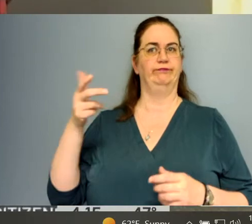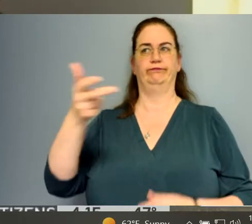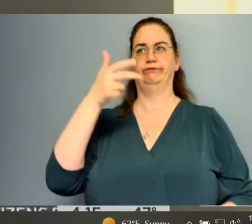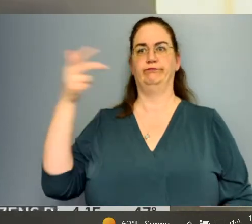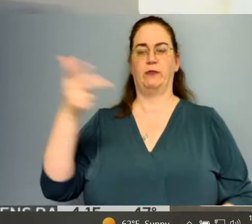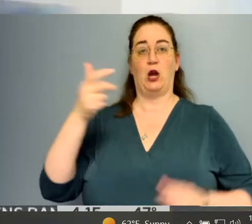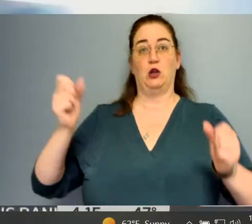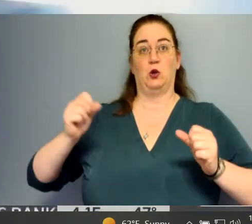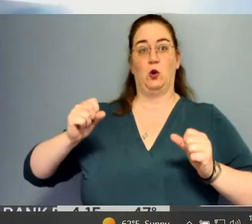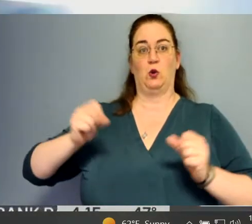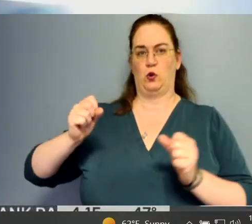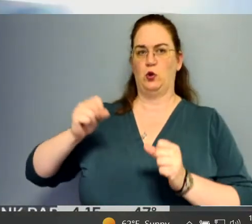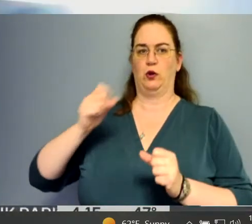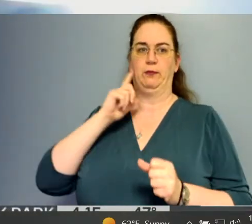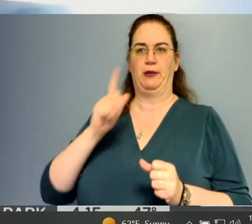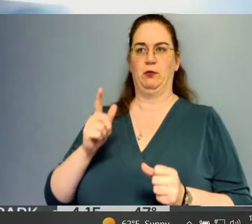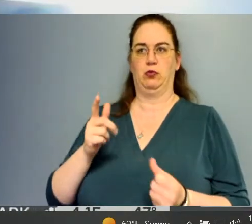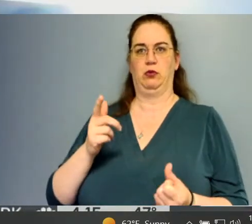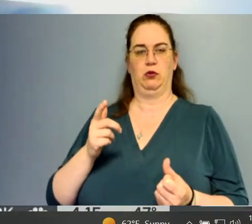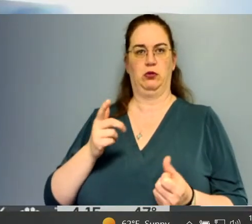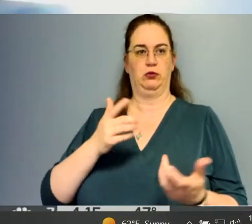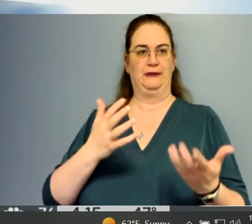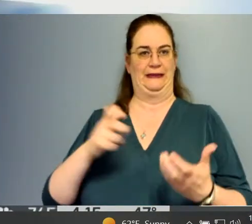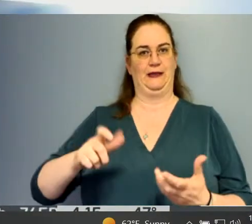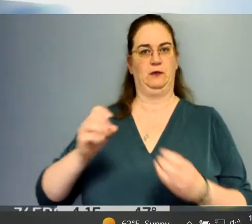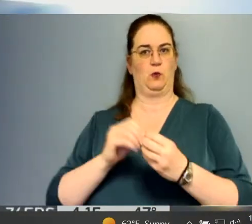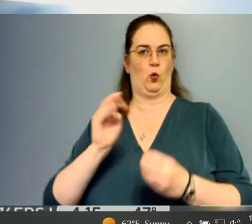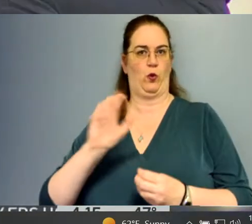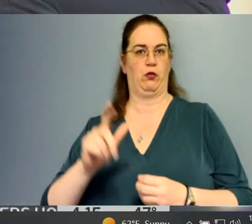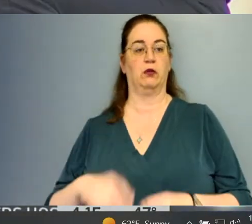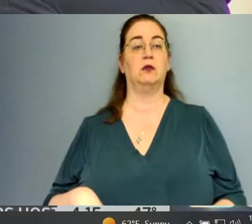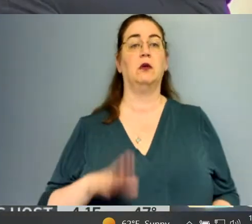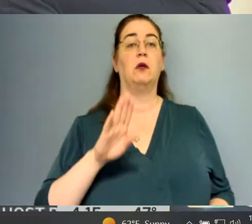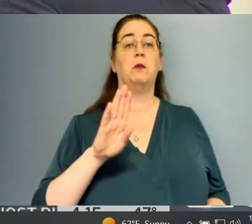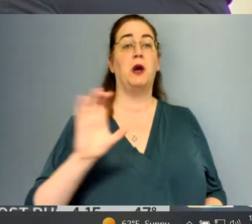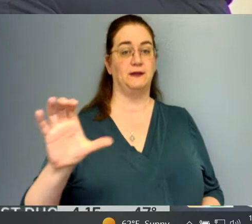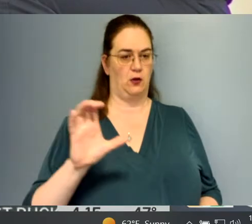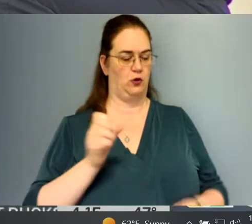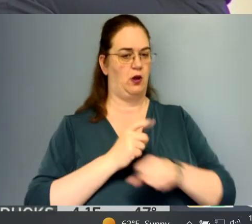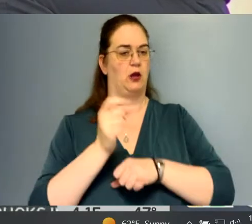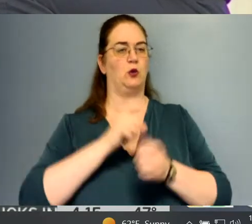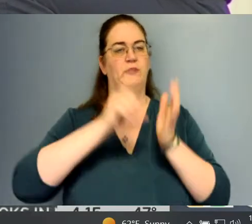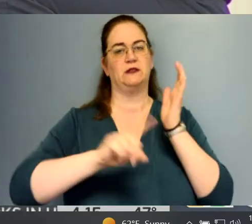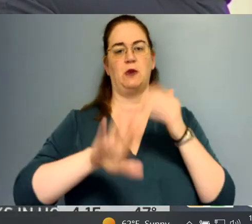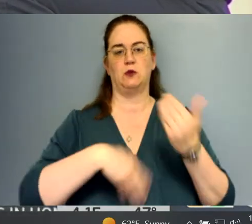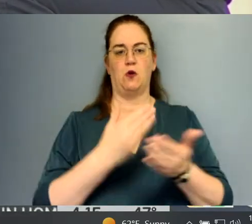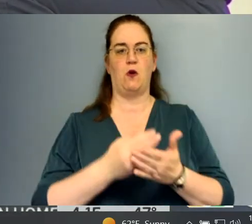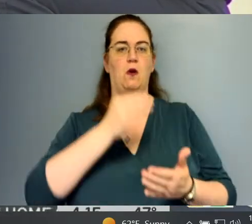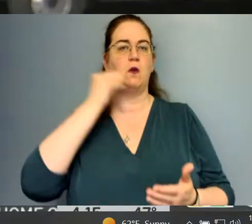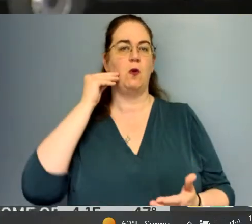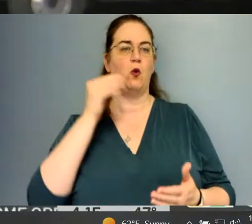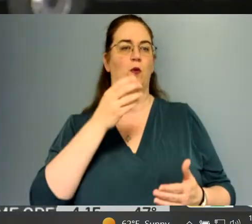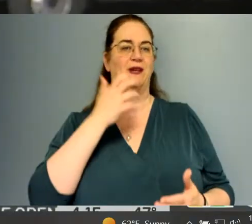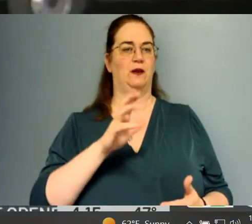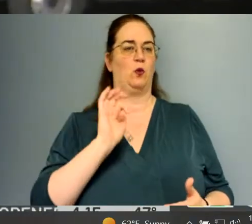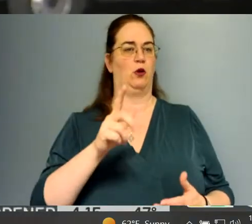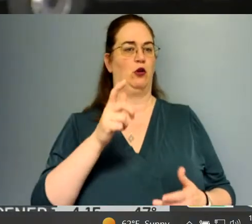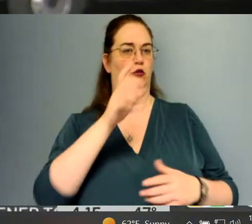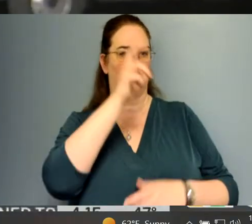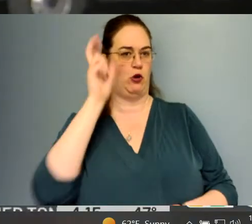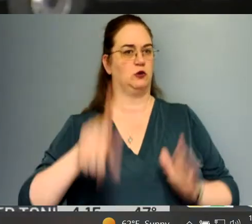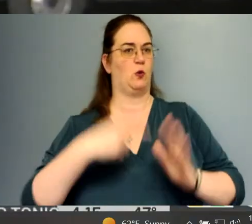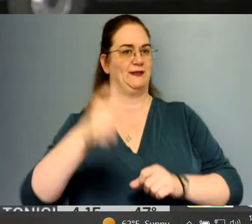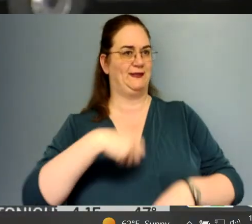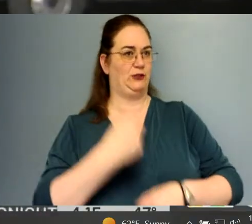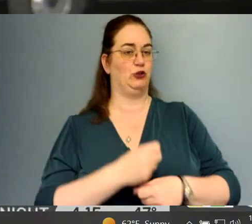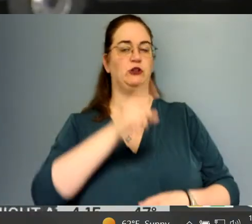cools down and the need for heating oil heats up. Bucks County, we annually inspect all home heating oil trucks once a year